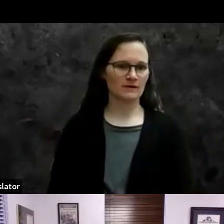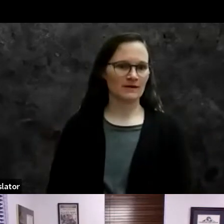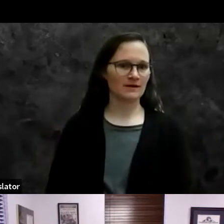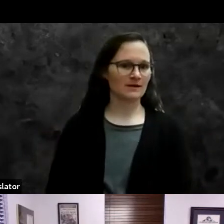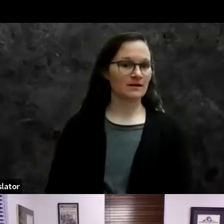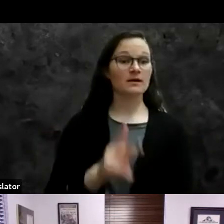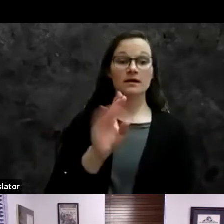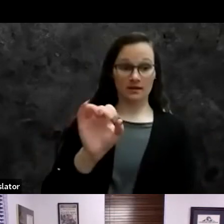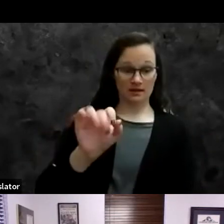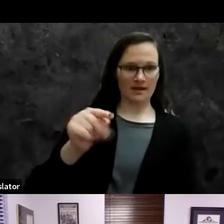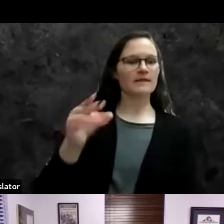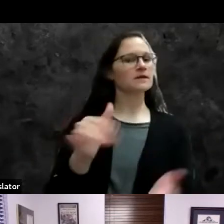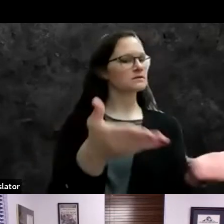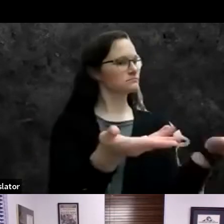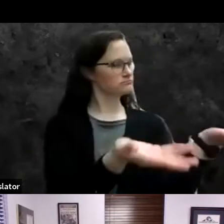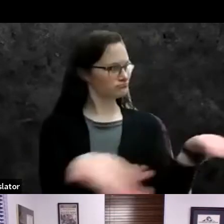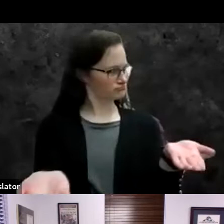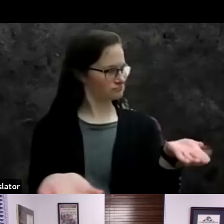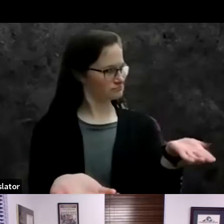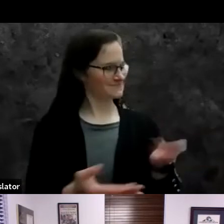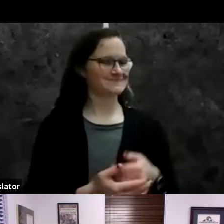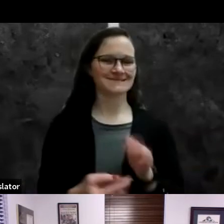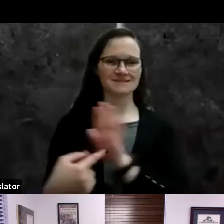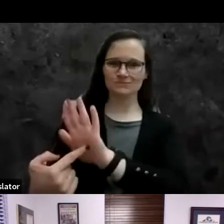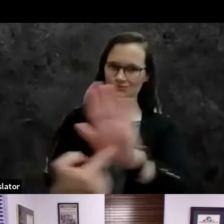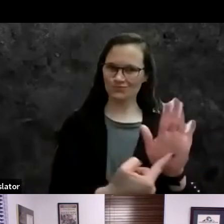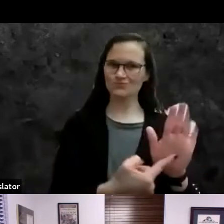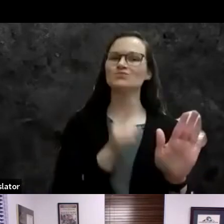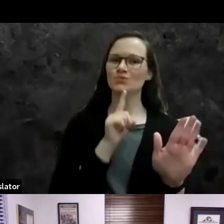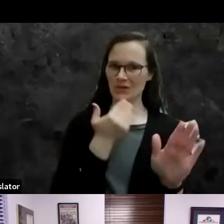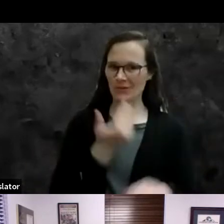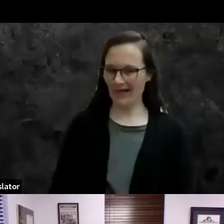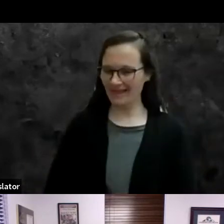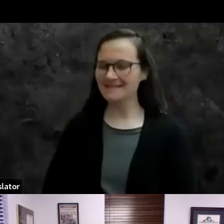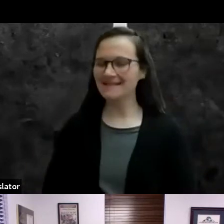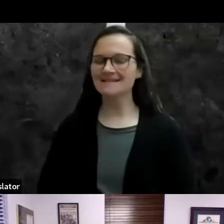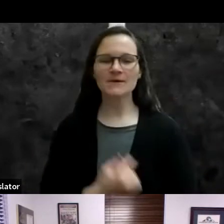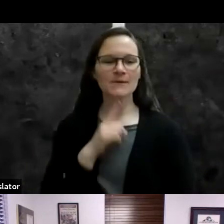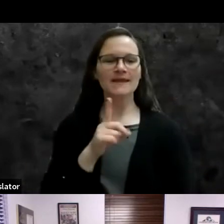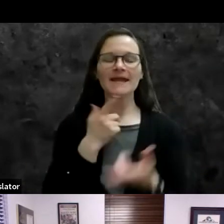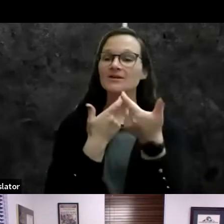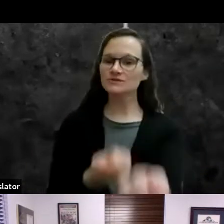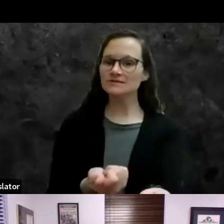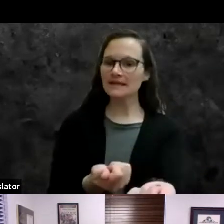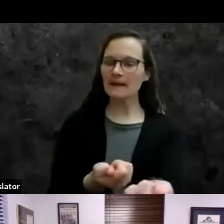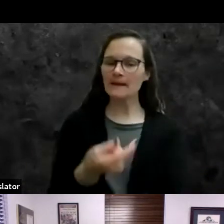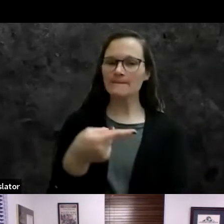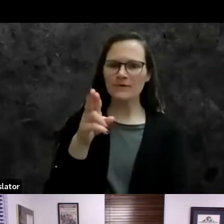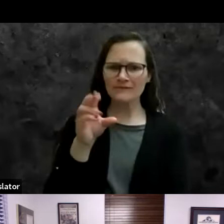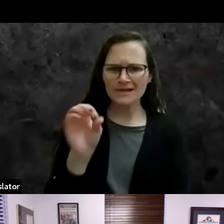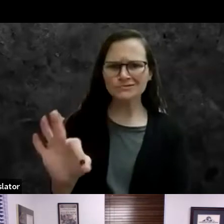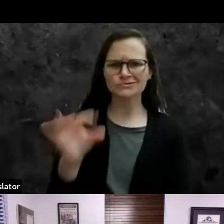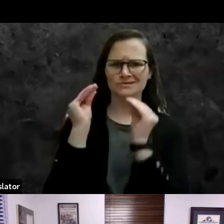perfectly displayed for us. You know, what I find interesting is as professors, as teachers